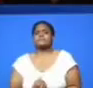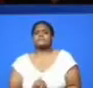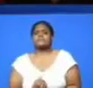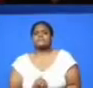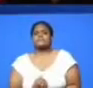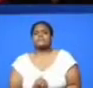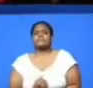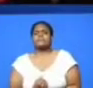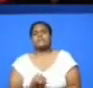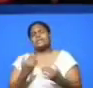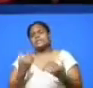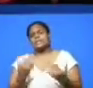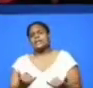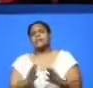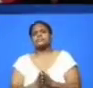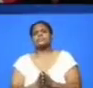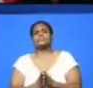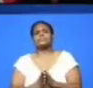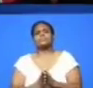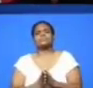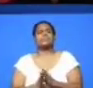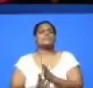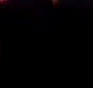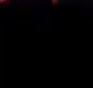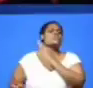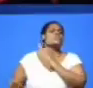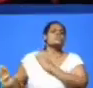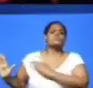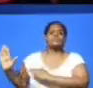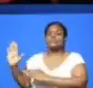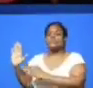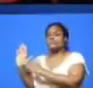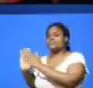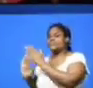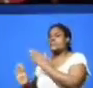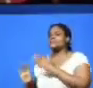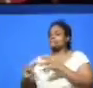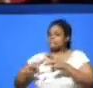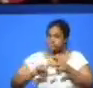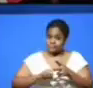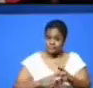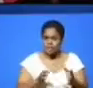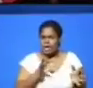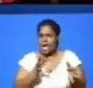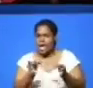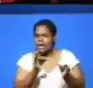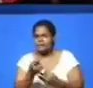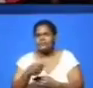So let me take you back to the beginning. Let me explain to you that